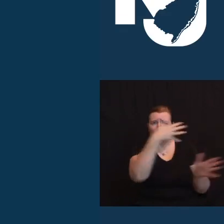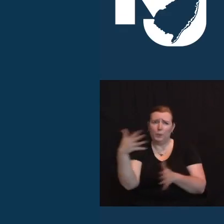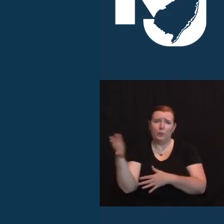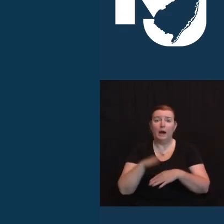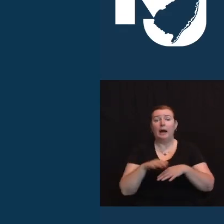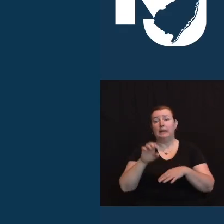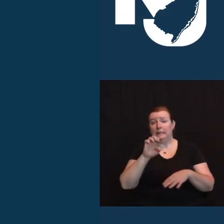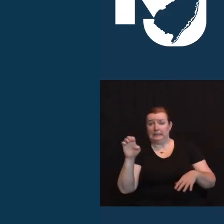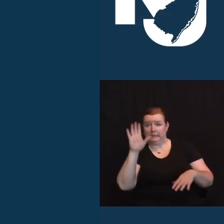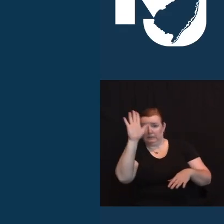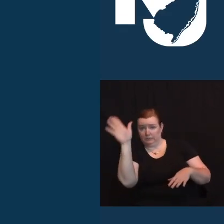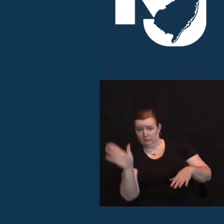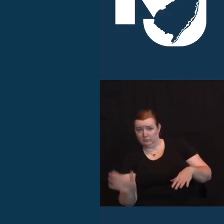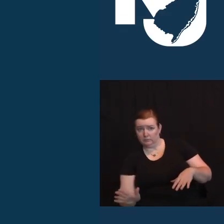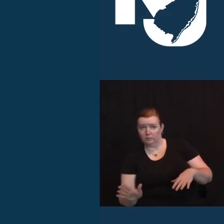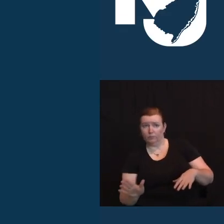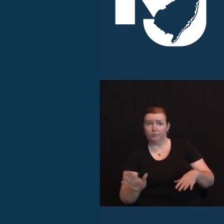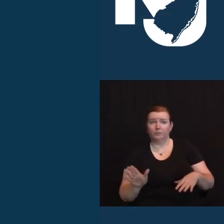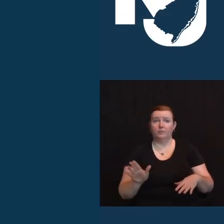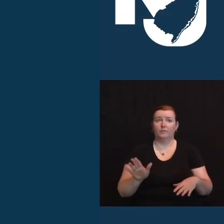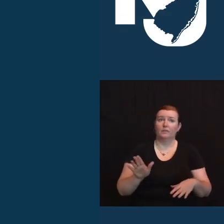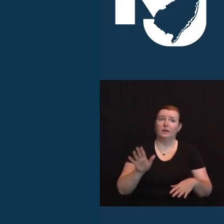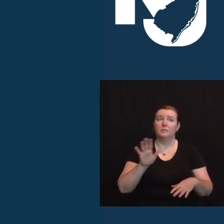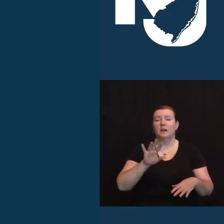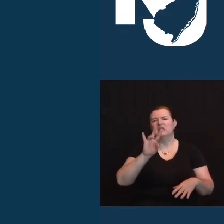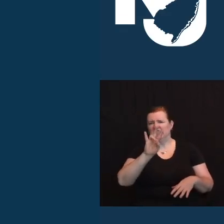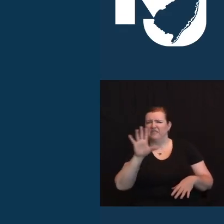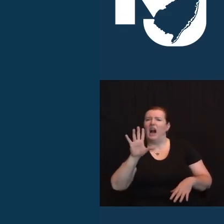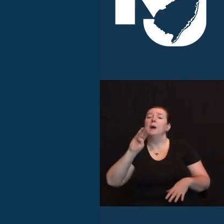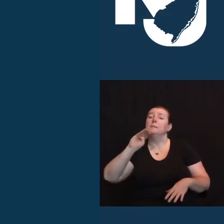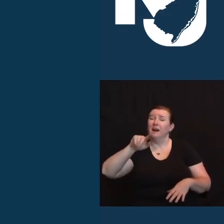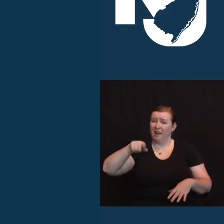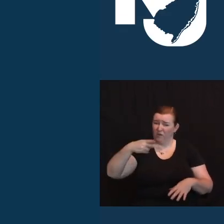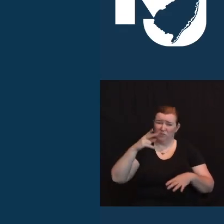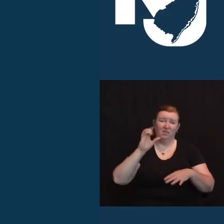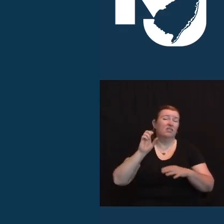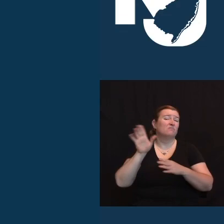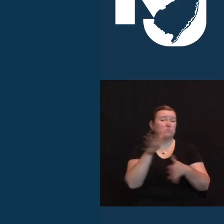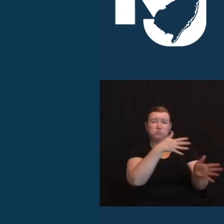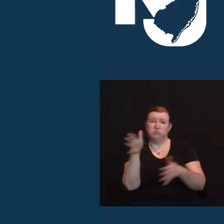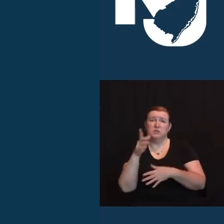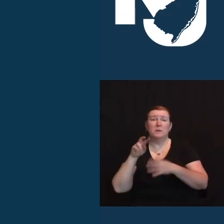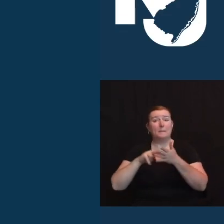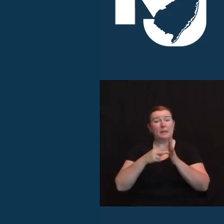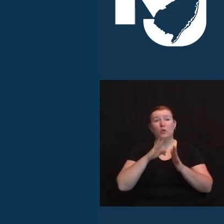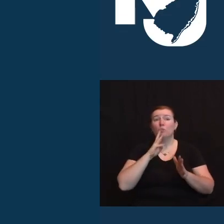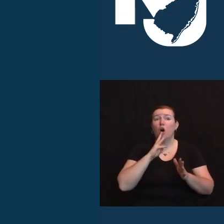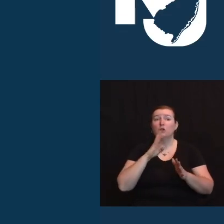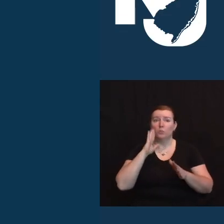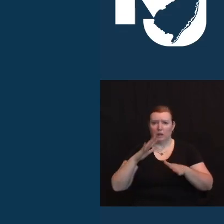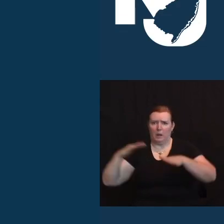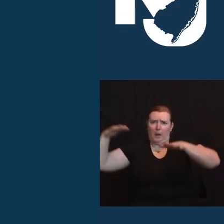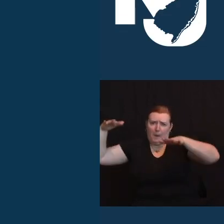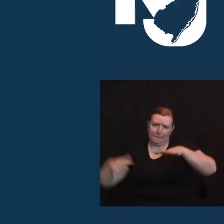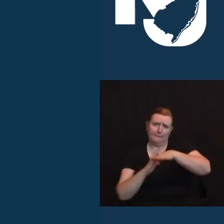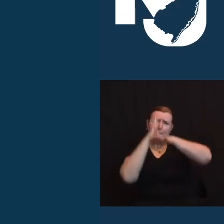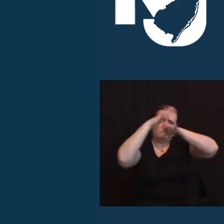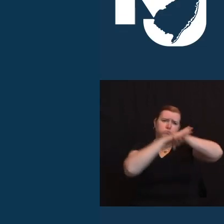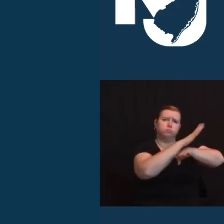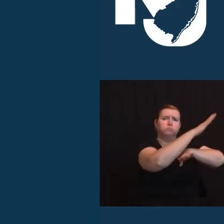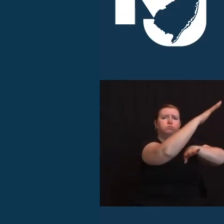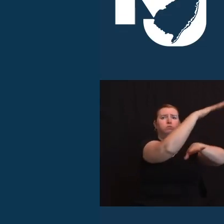up to 75 miles per hour possible, which may also mean some storm surge flooding. Obviously, there